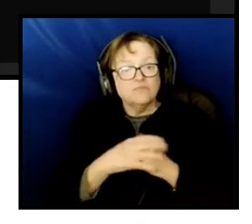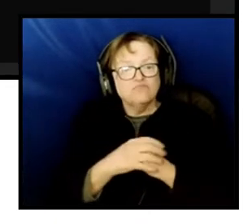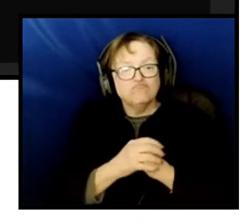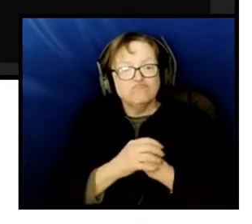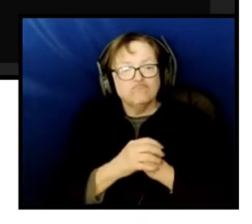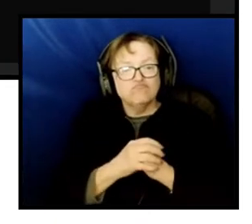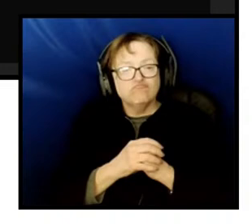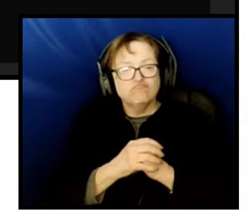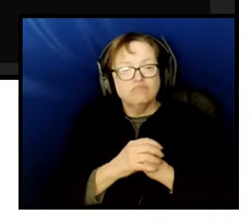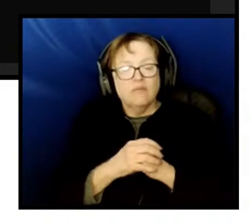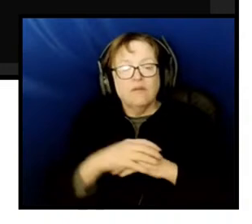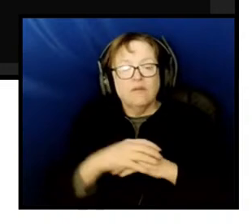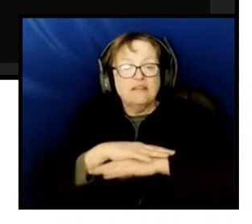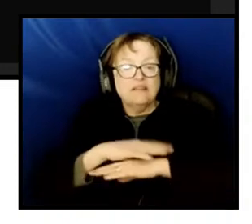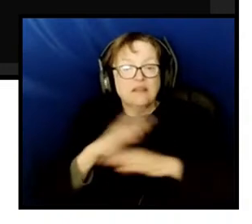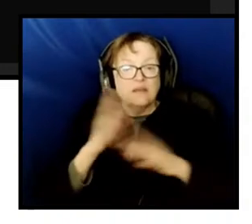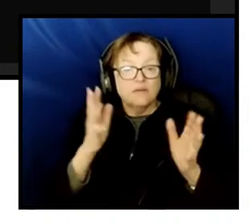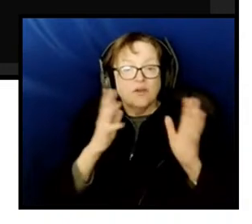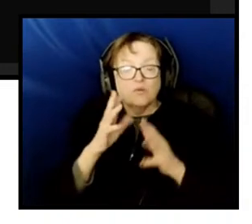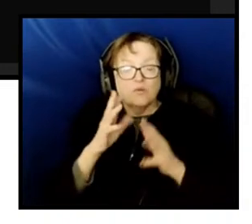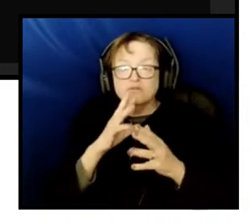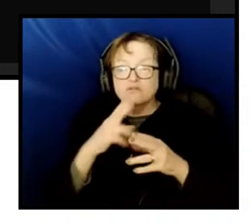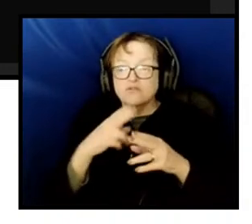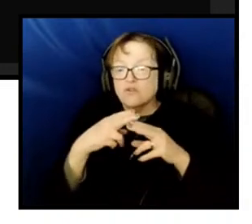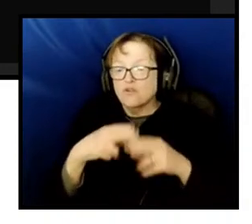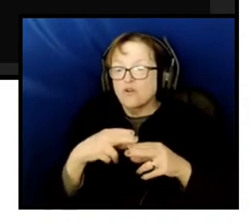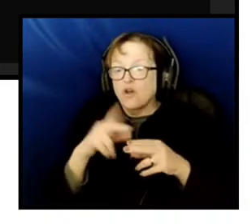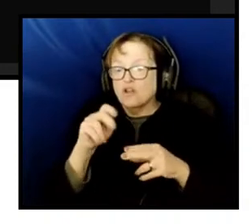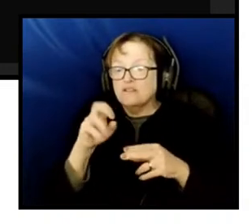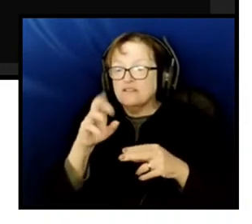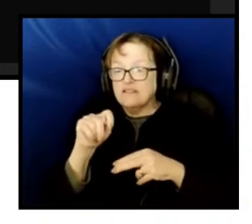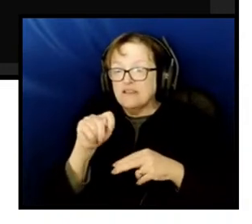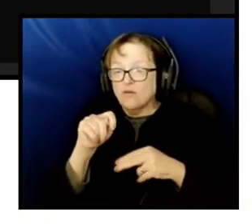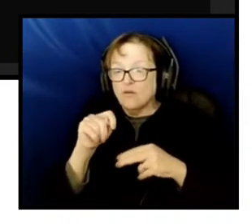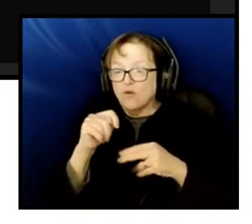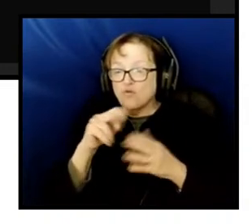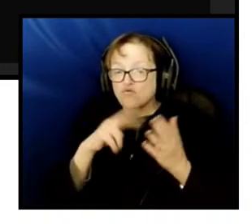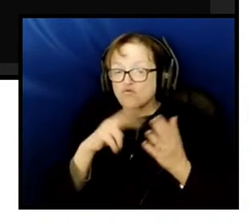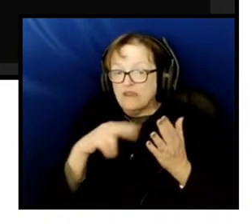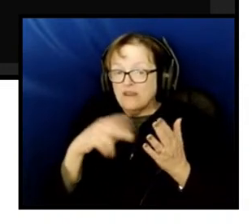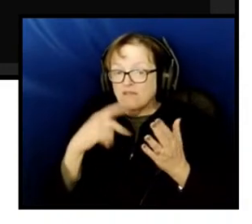table talk was called Tarot and Hoodoo for Black and Trans Healing.